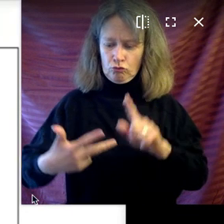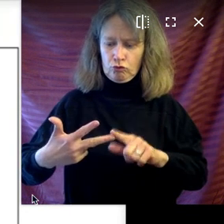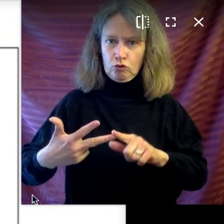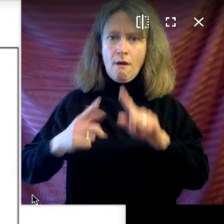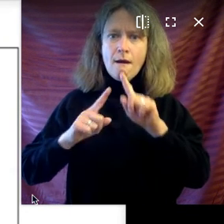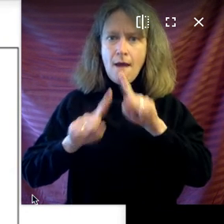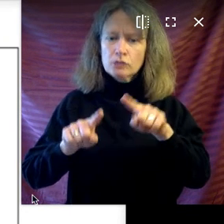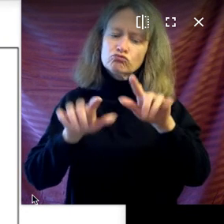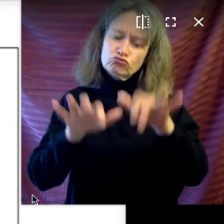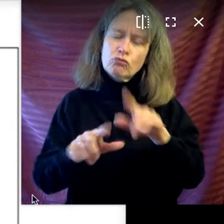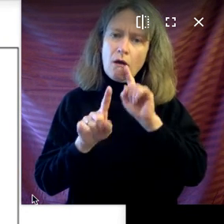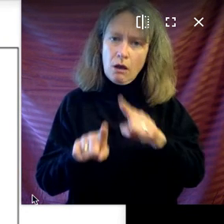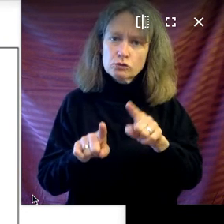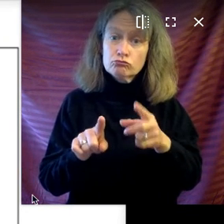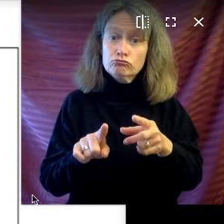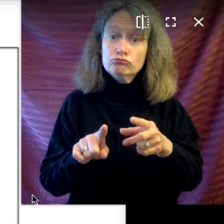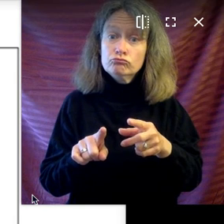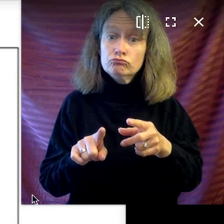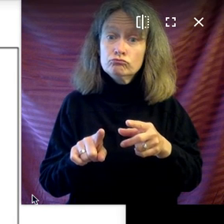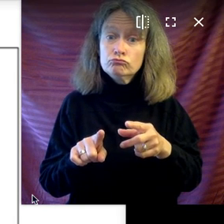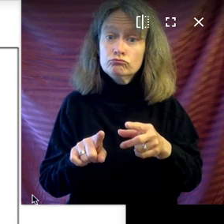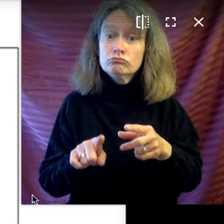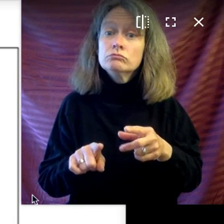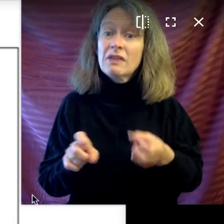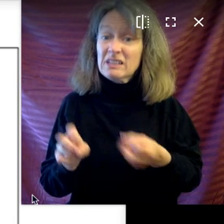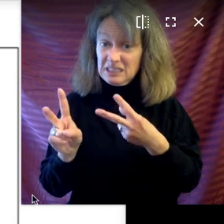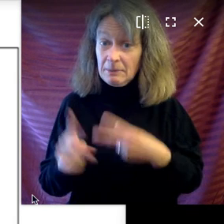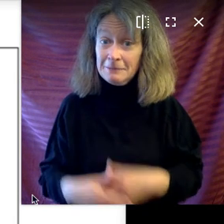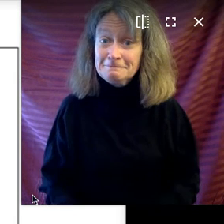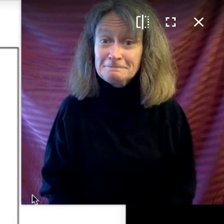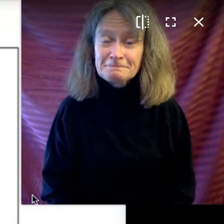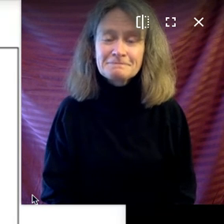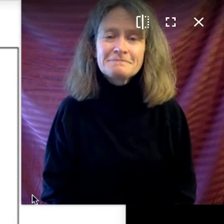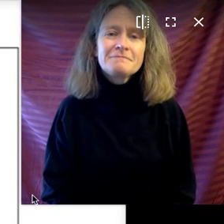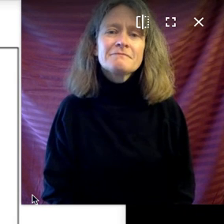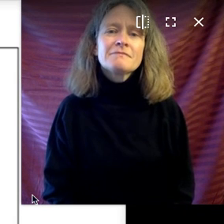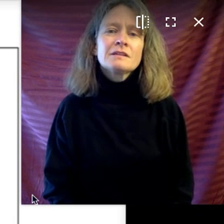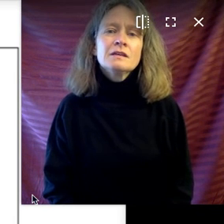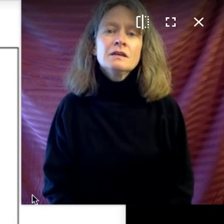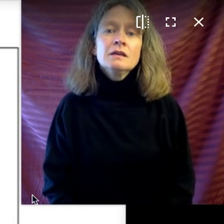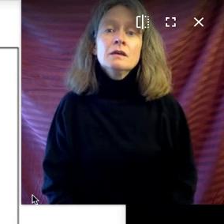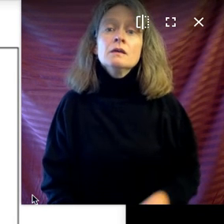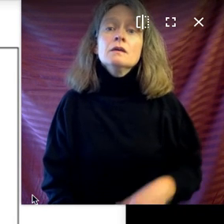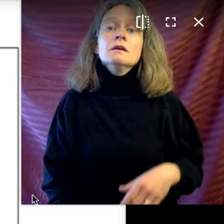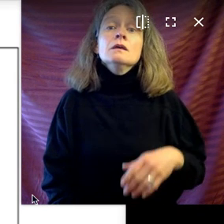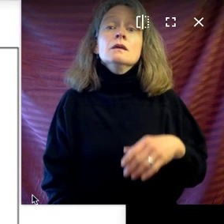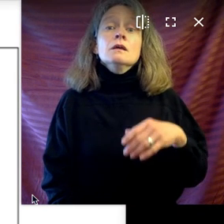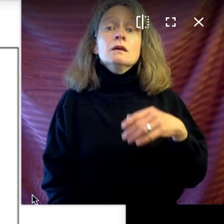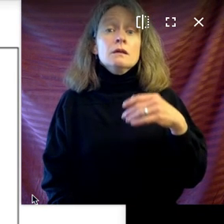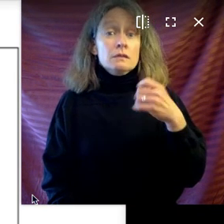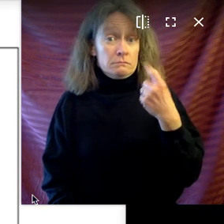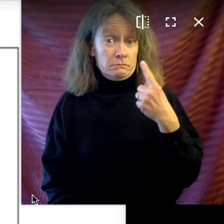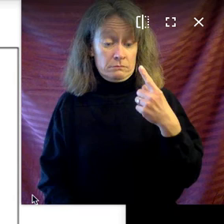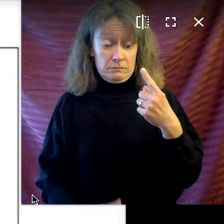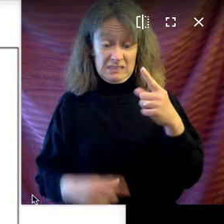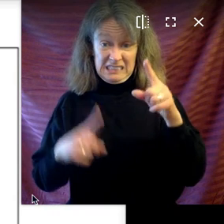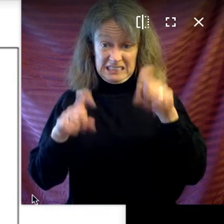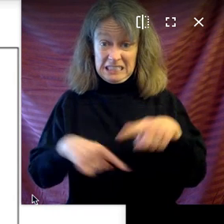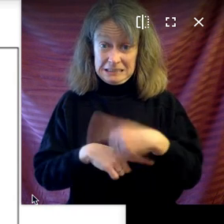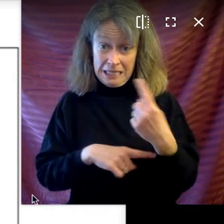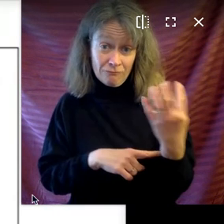all. We have a Google Meet before the day of the